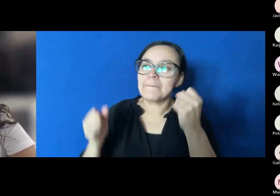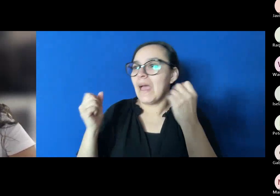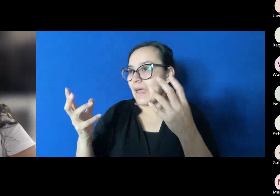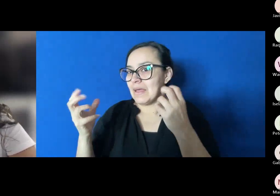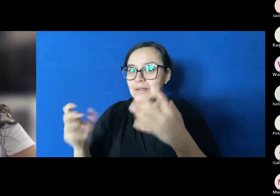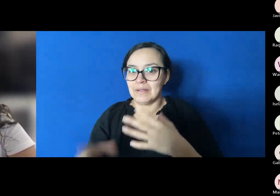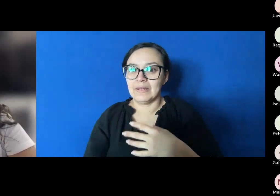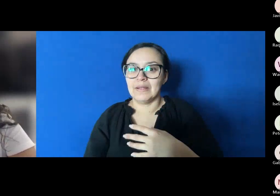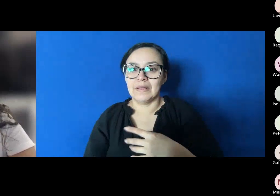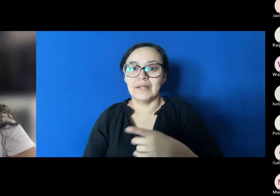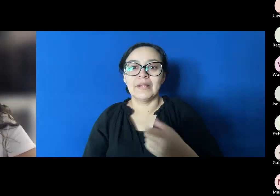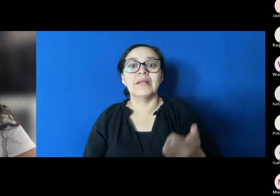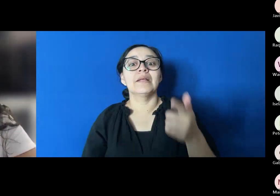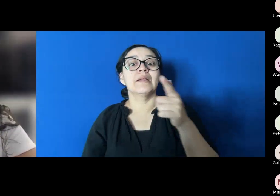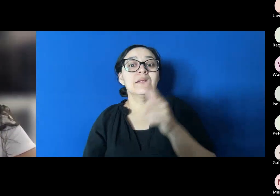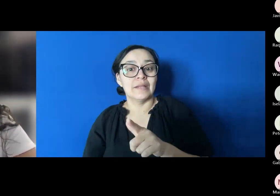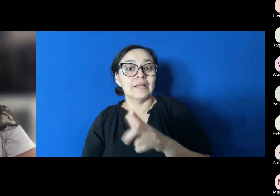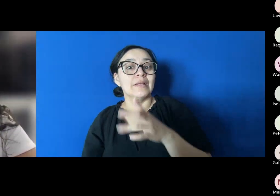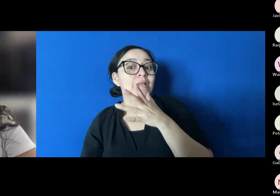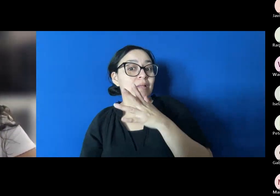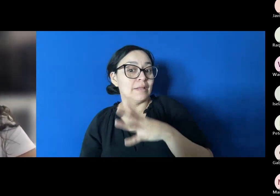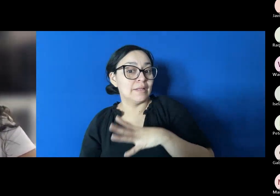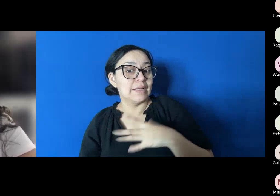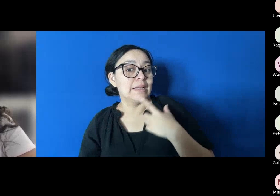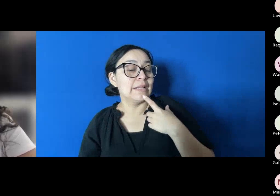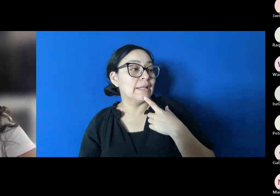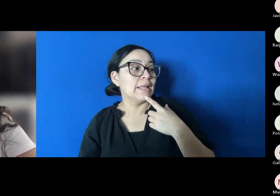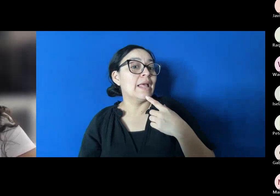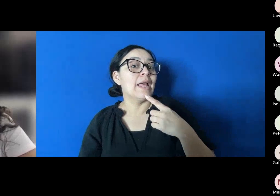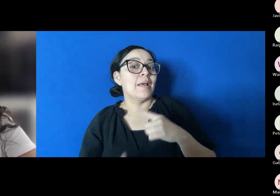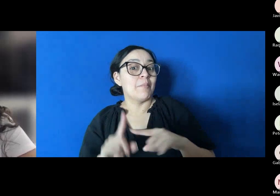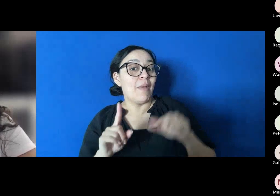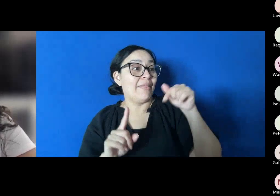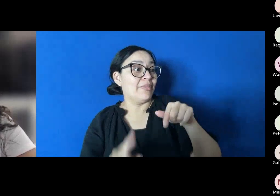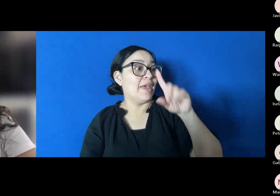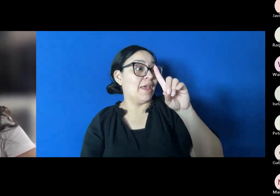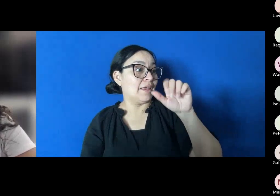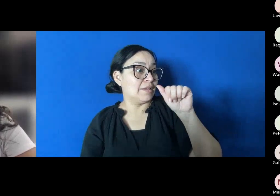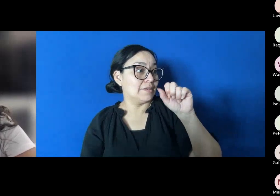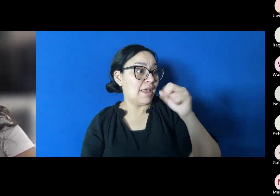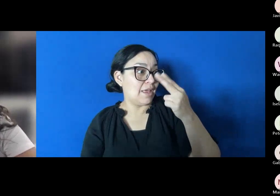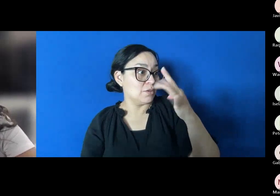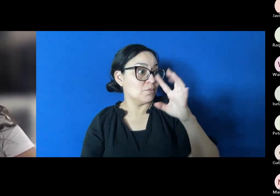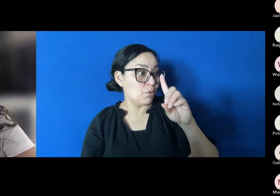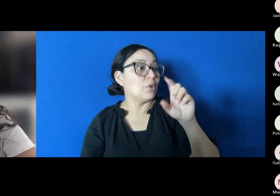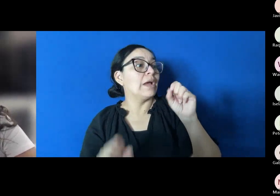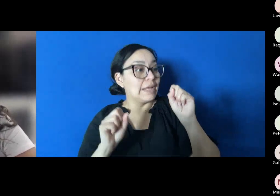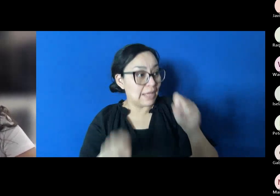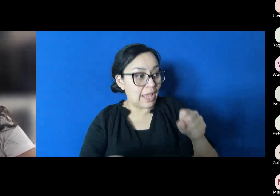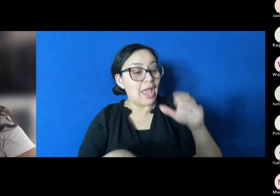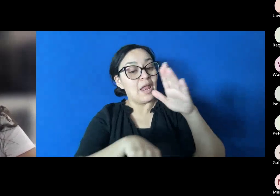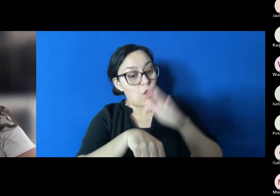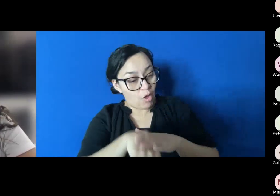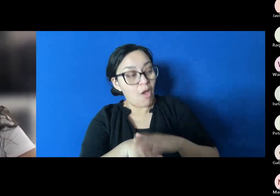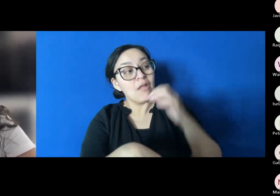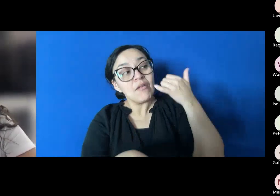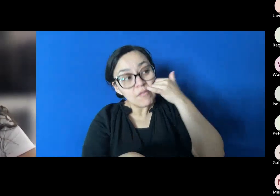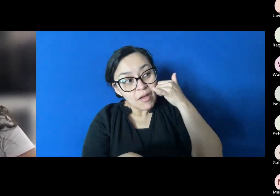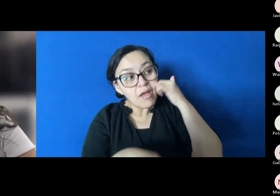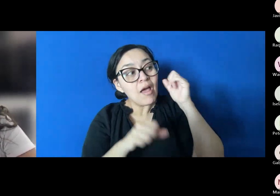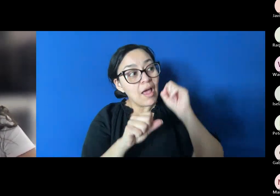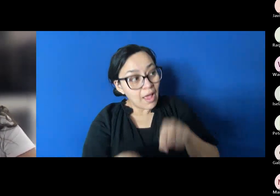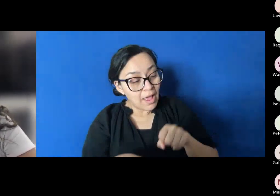certainly having that information in the app has been discussed. As discussed, this dashboard, you can open it up in your cell phone and you push